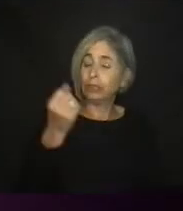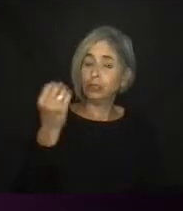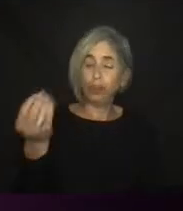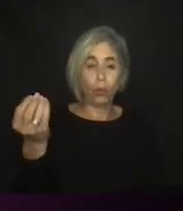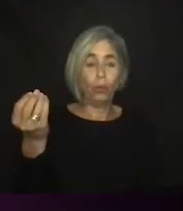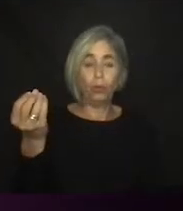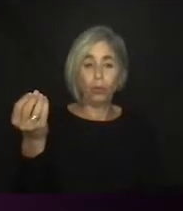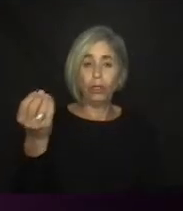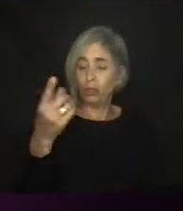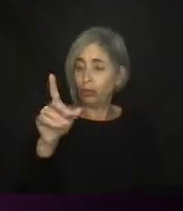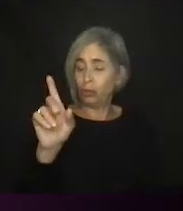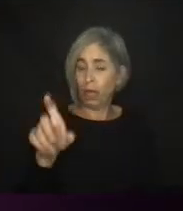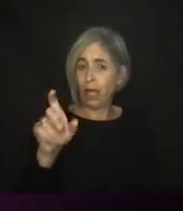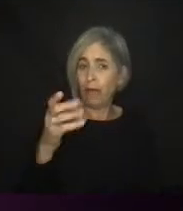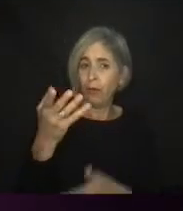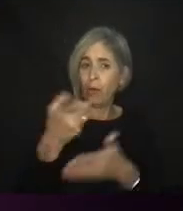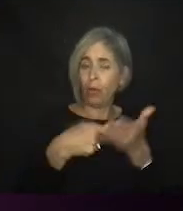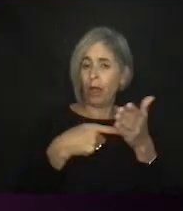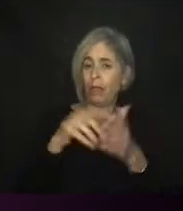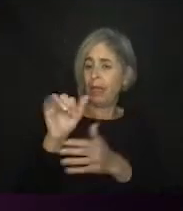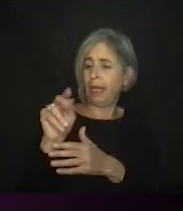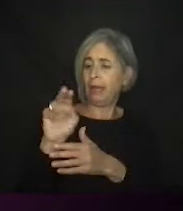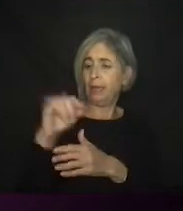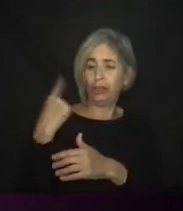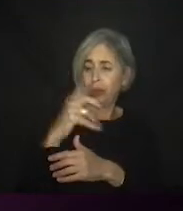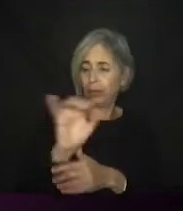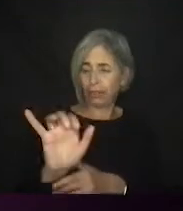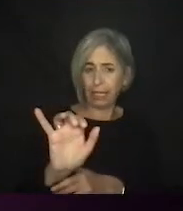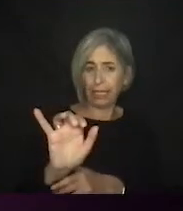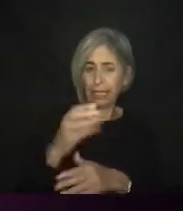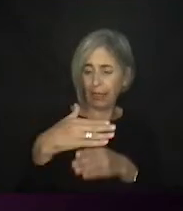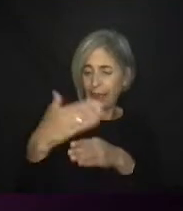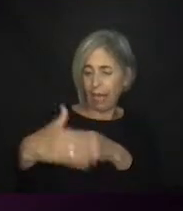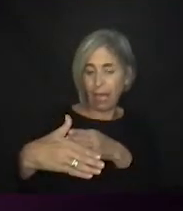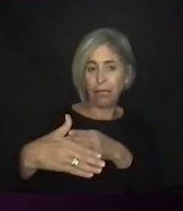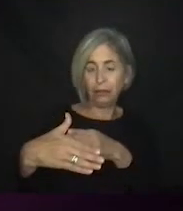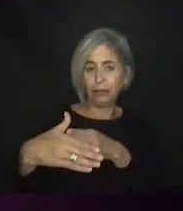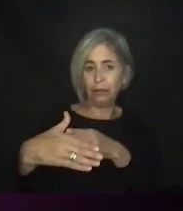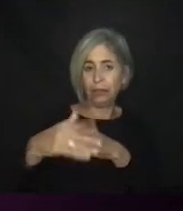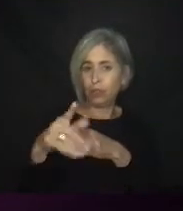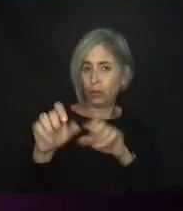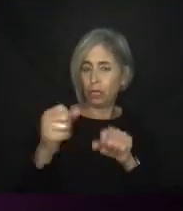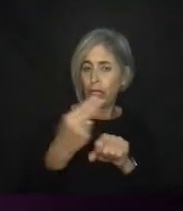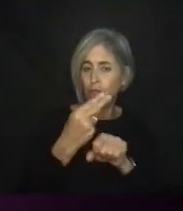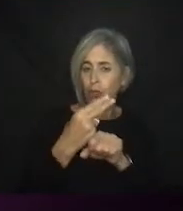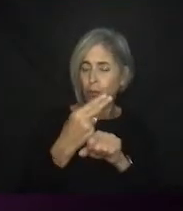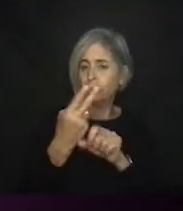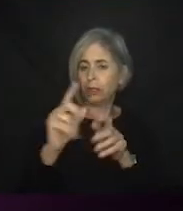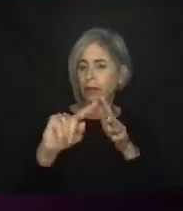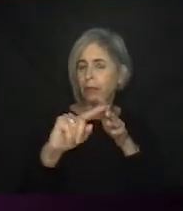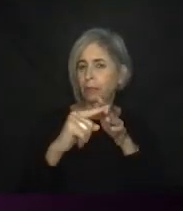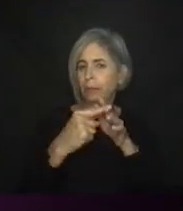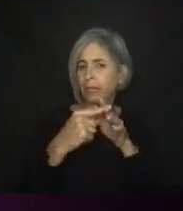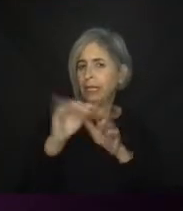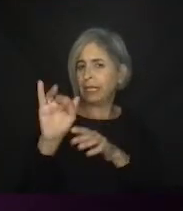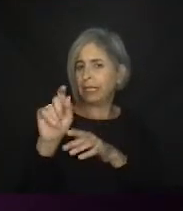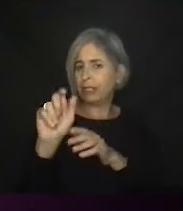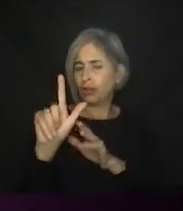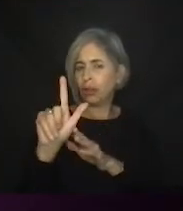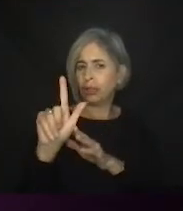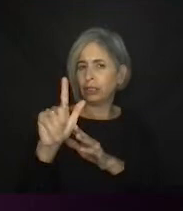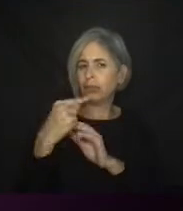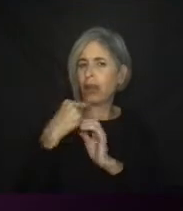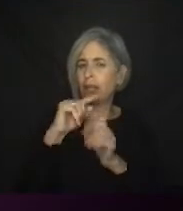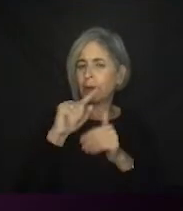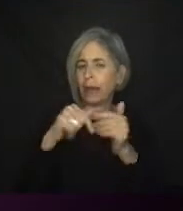So you have what the animation wants to look like at the end. You can use the initial prop to talk about how you want it to